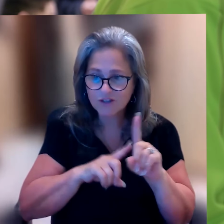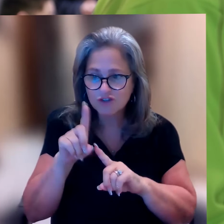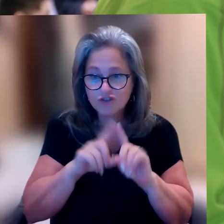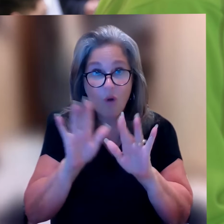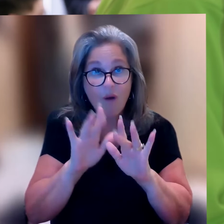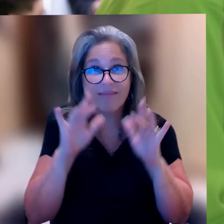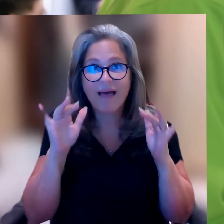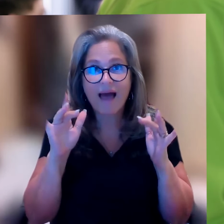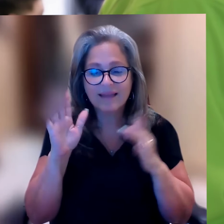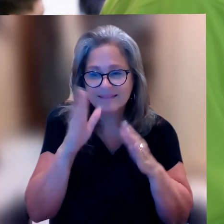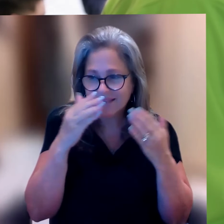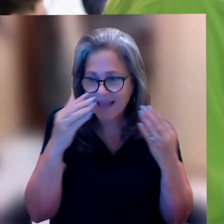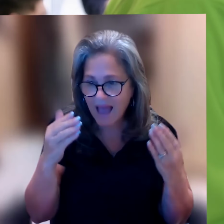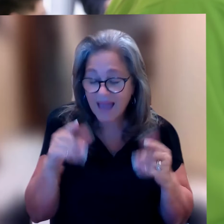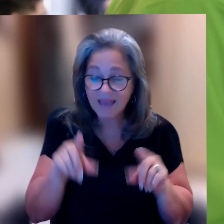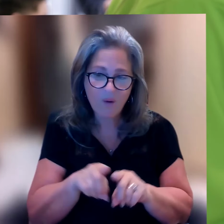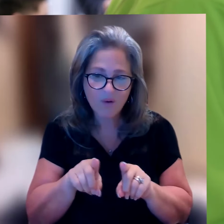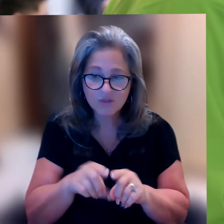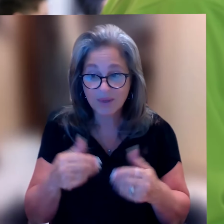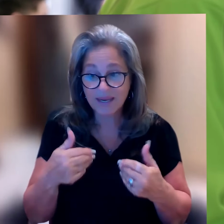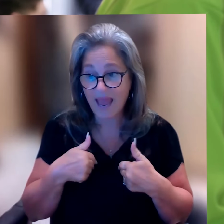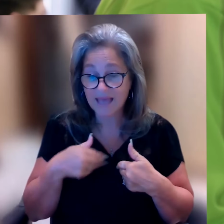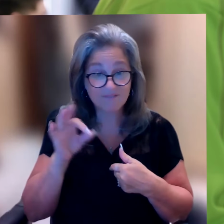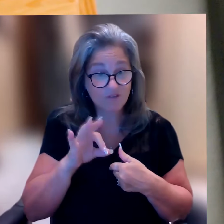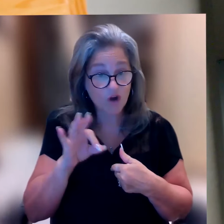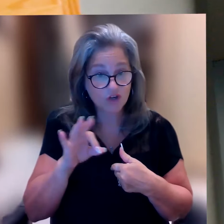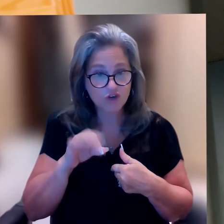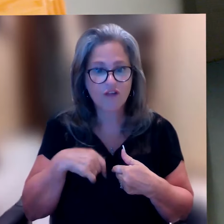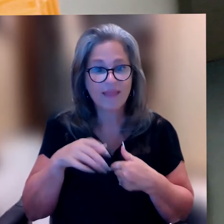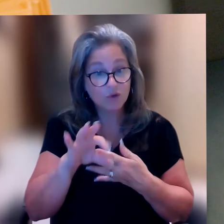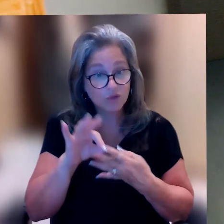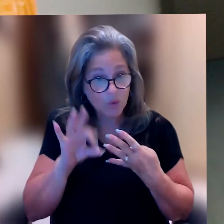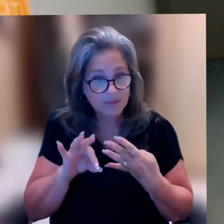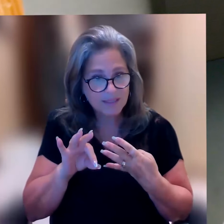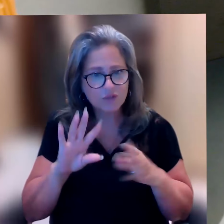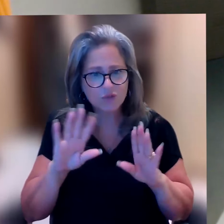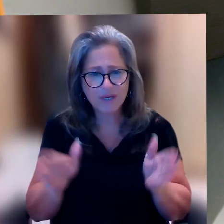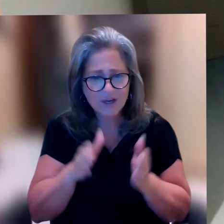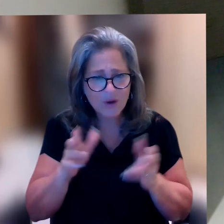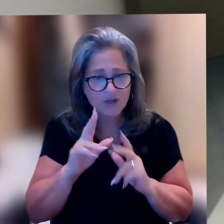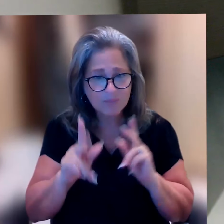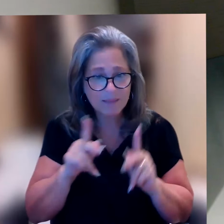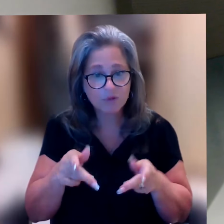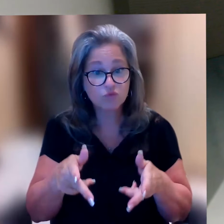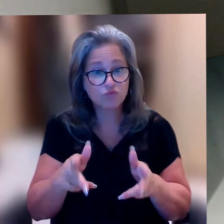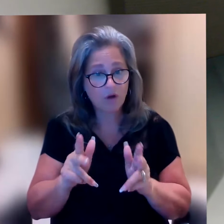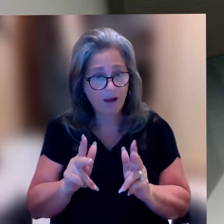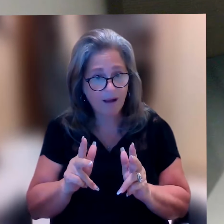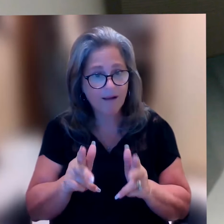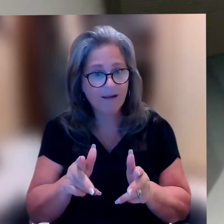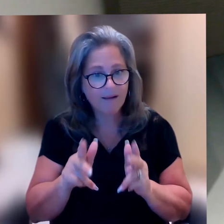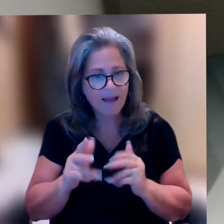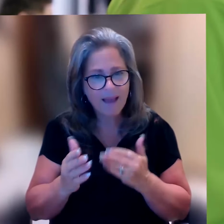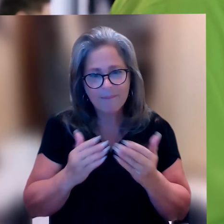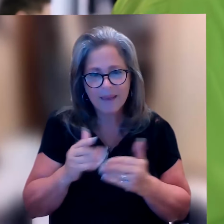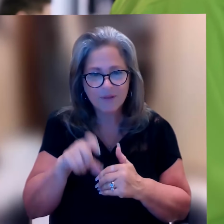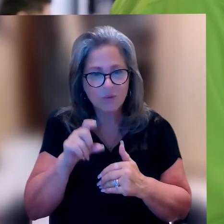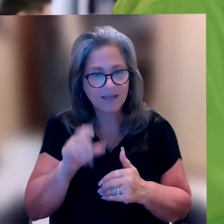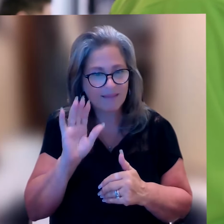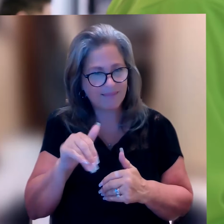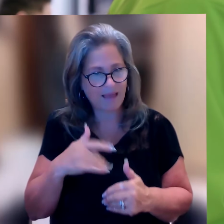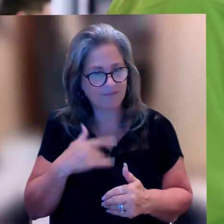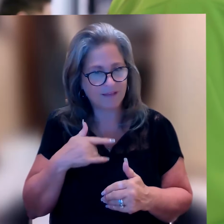starlit sky. It has furniture that was selected to encourage people to rock, who maybe need that some sort of